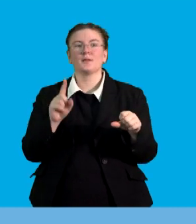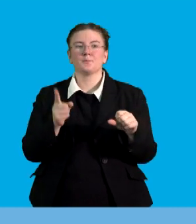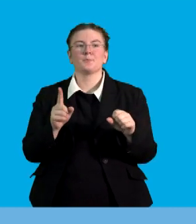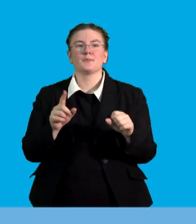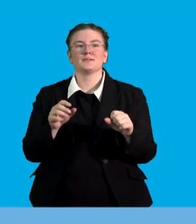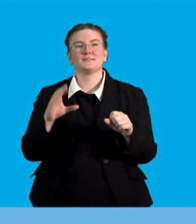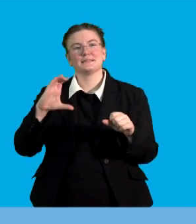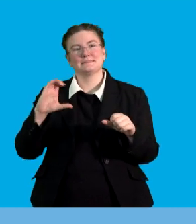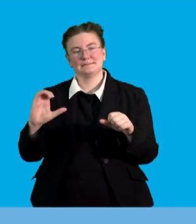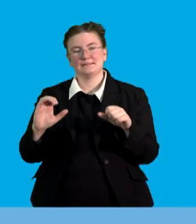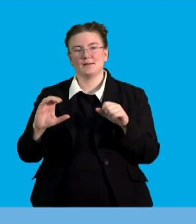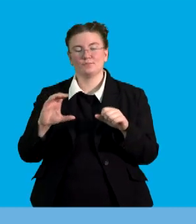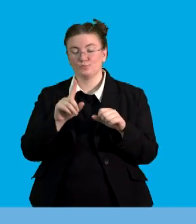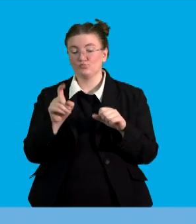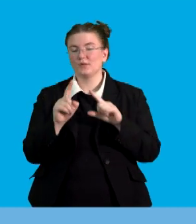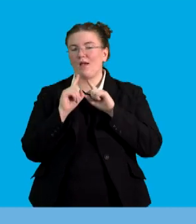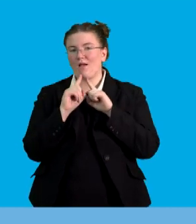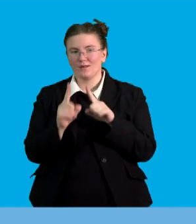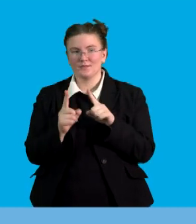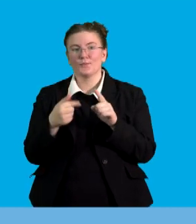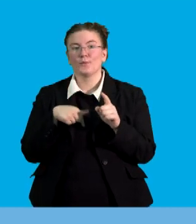answer the questions that are following after that.